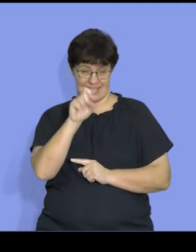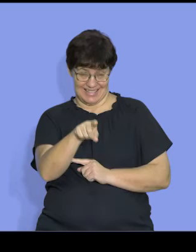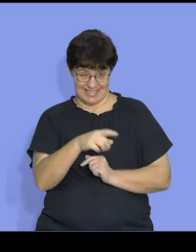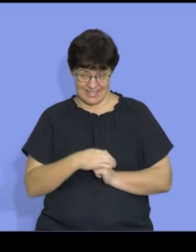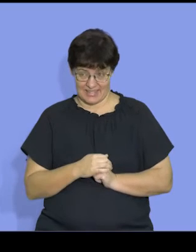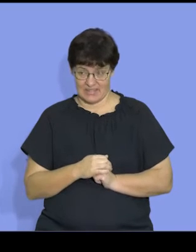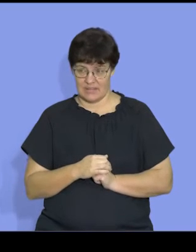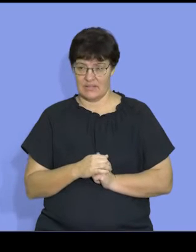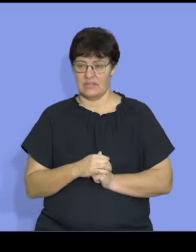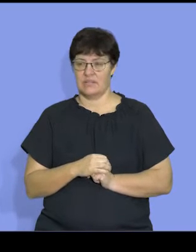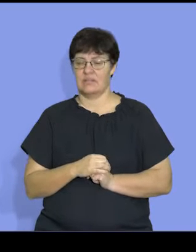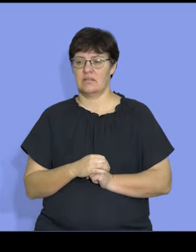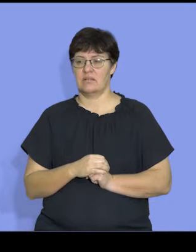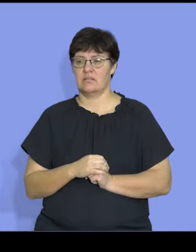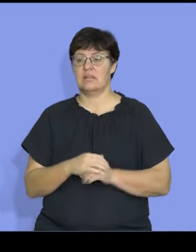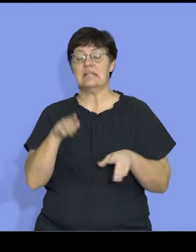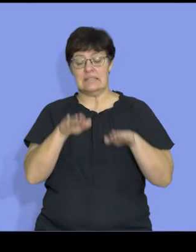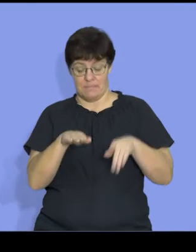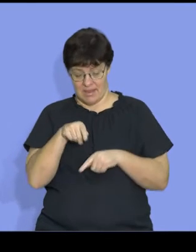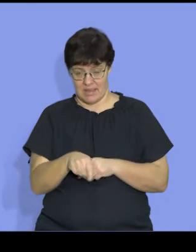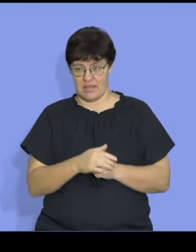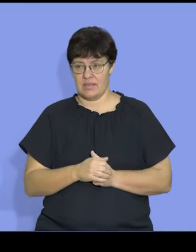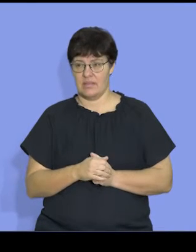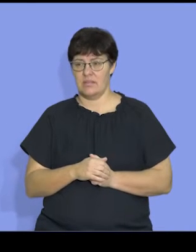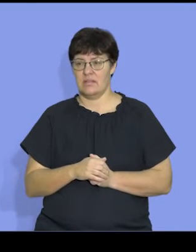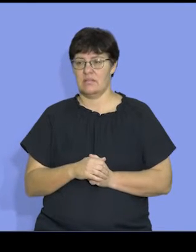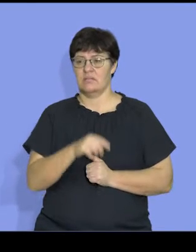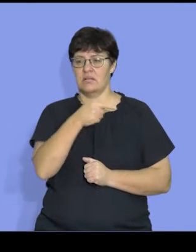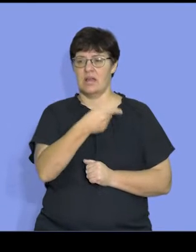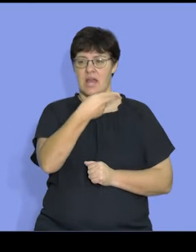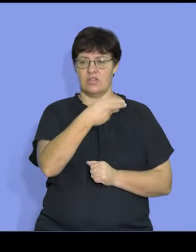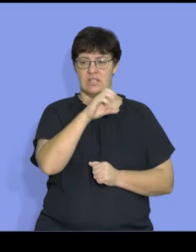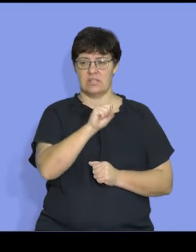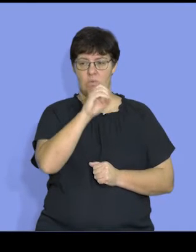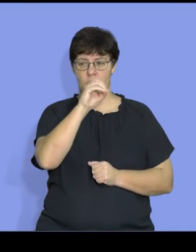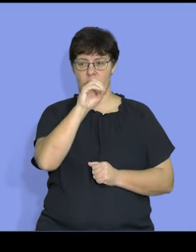a base. Okay, similarly, the hydrogen